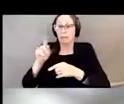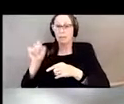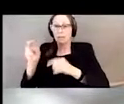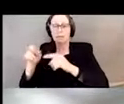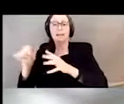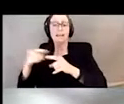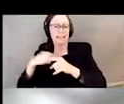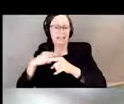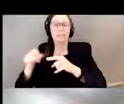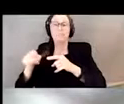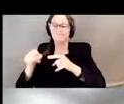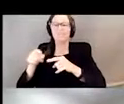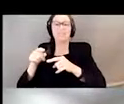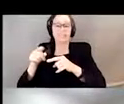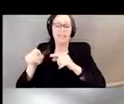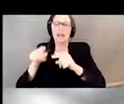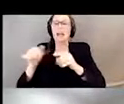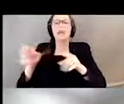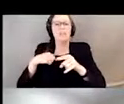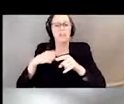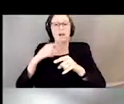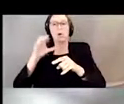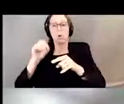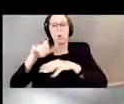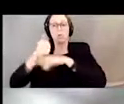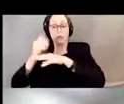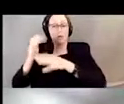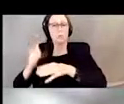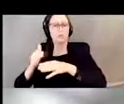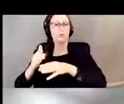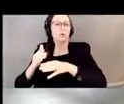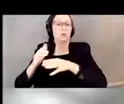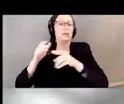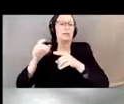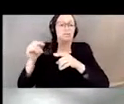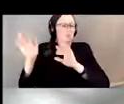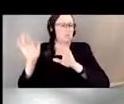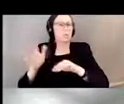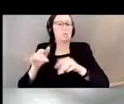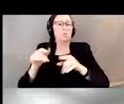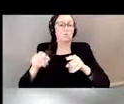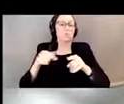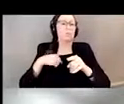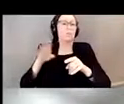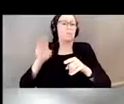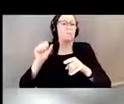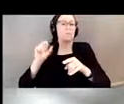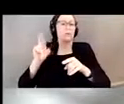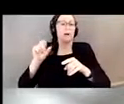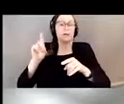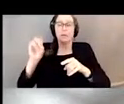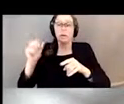the co-founder of the Taliban, Abdul Ghani Baradar, he goes to Qatar to meet with US